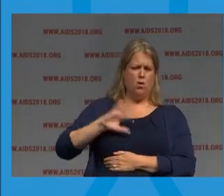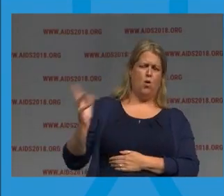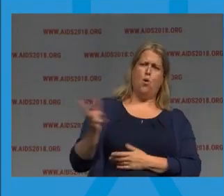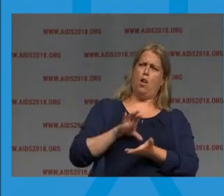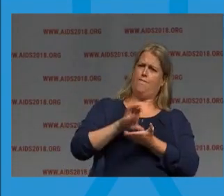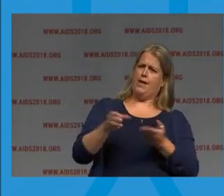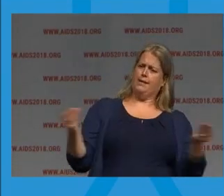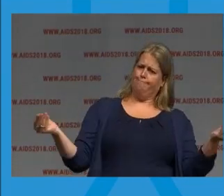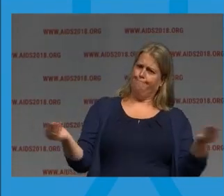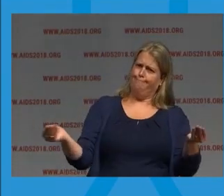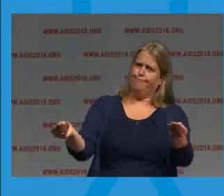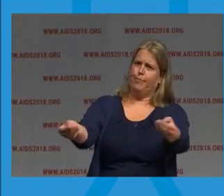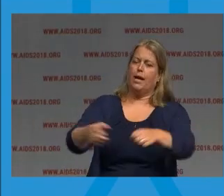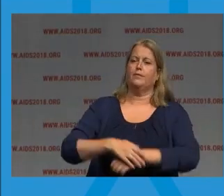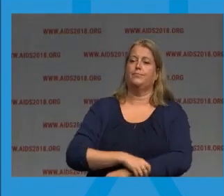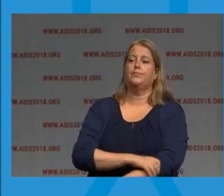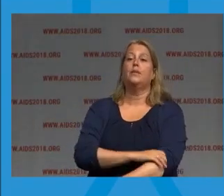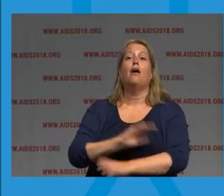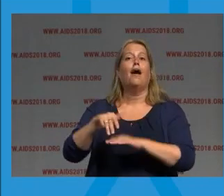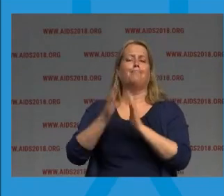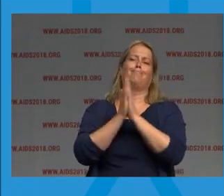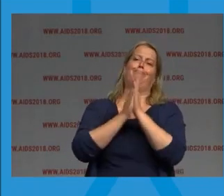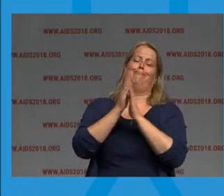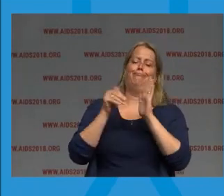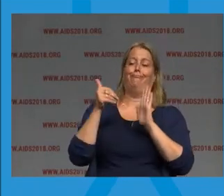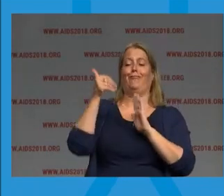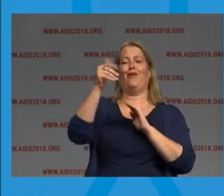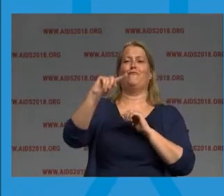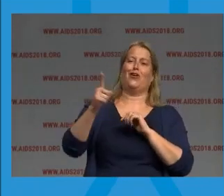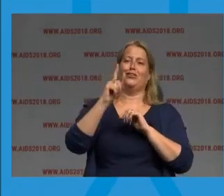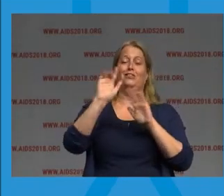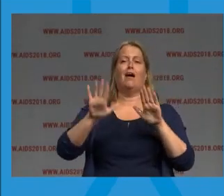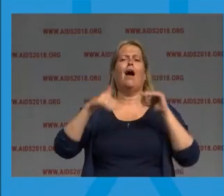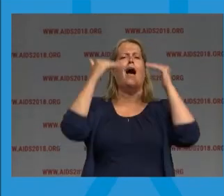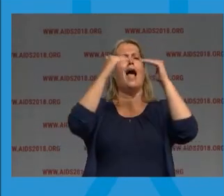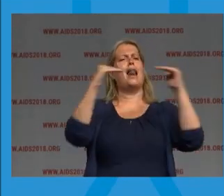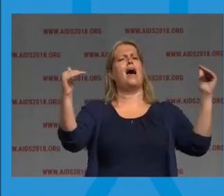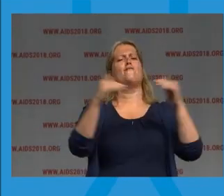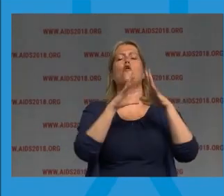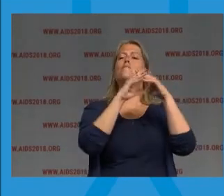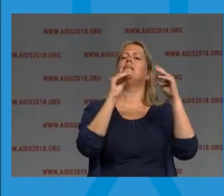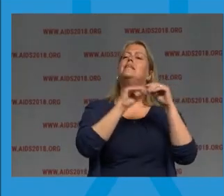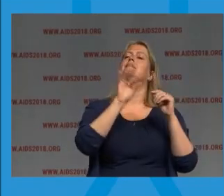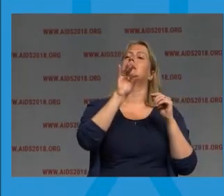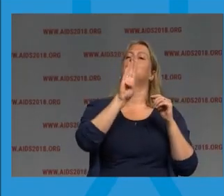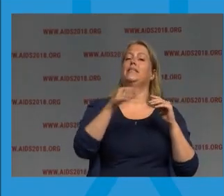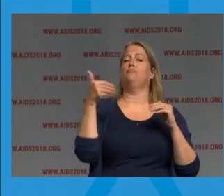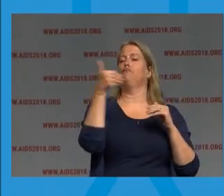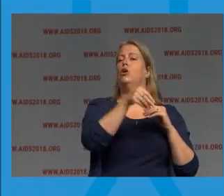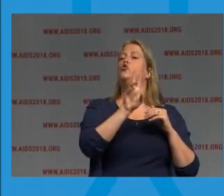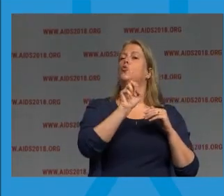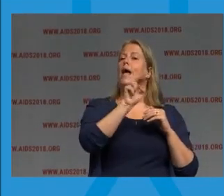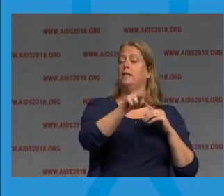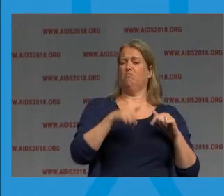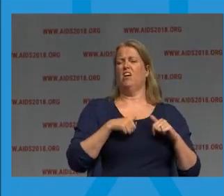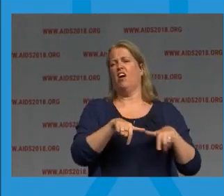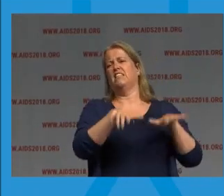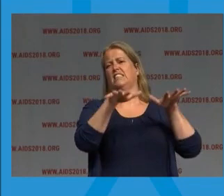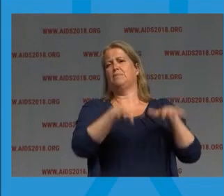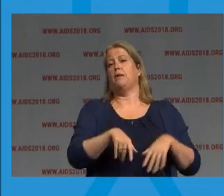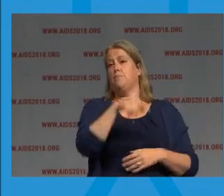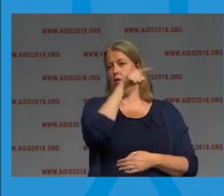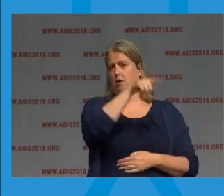And we're looking forward to our first ever high-level meeting on TB at the UN General Assembly in September, where we're pushing for an